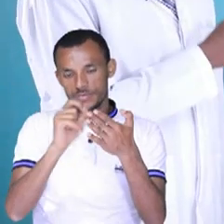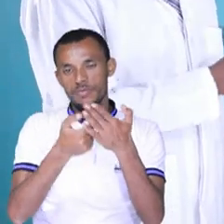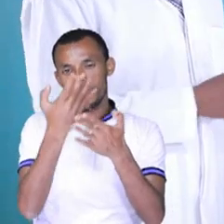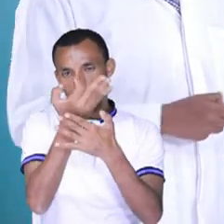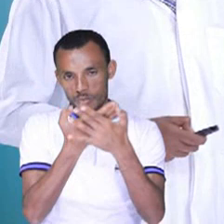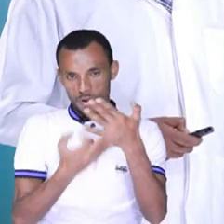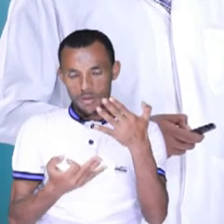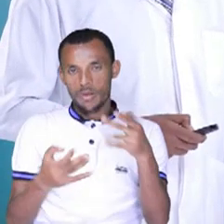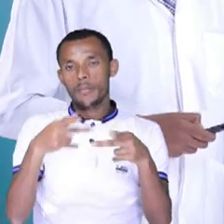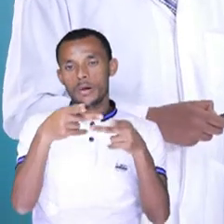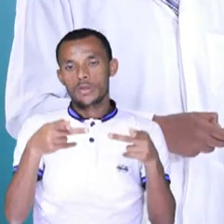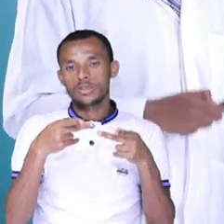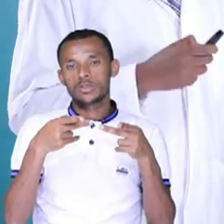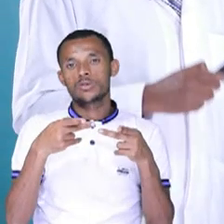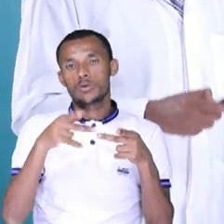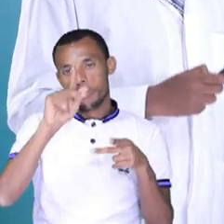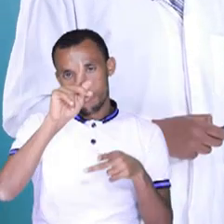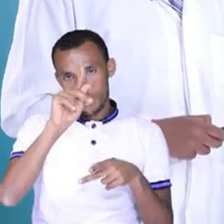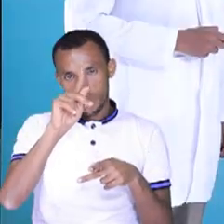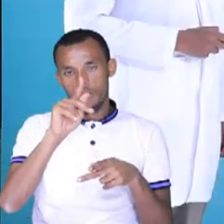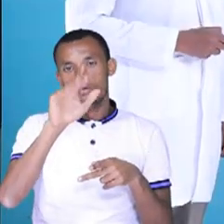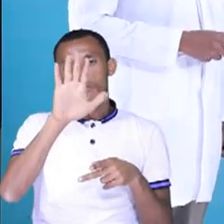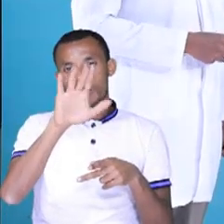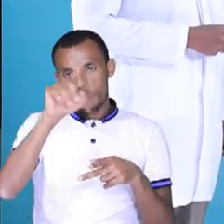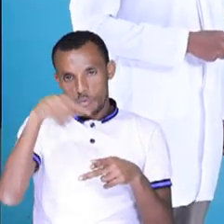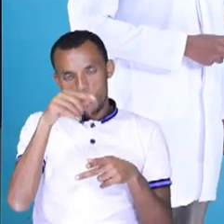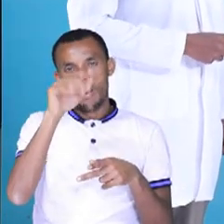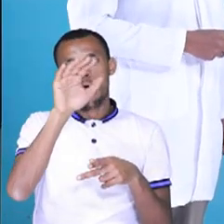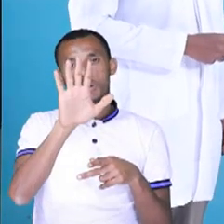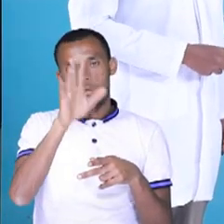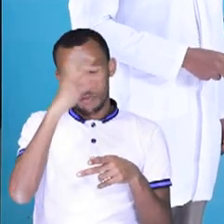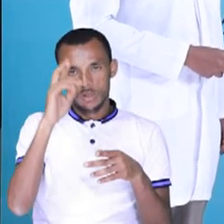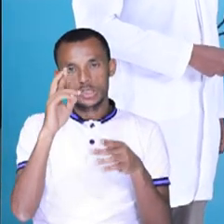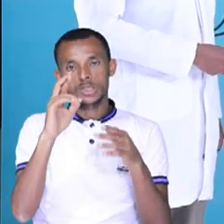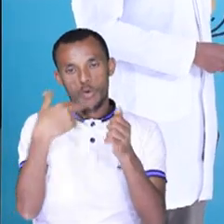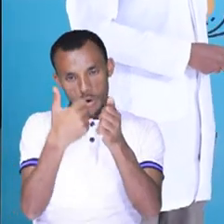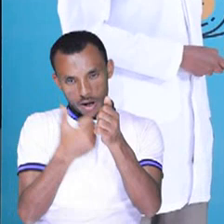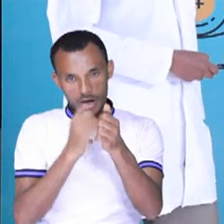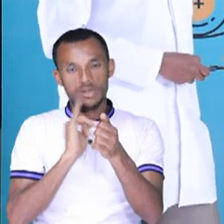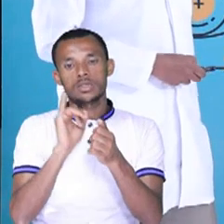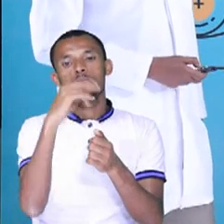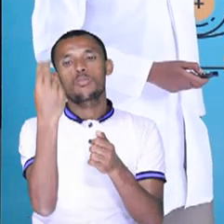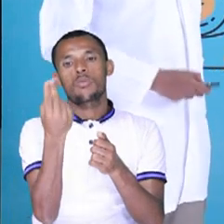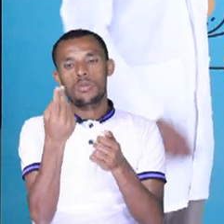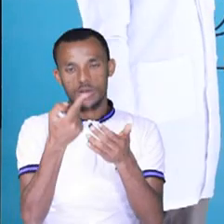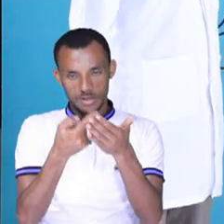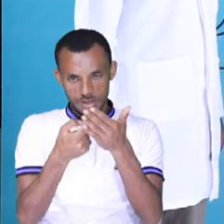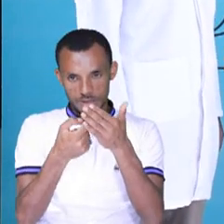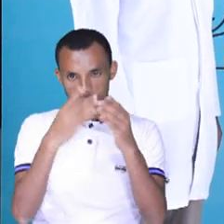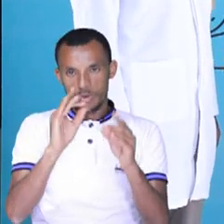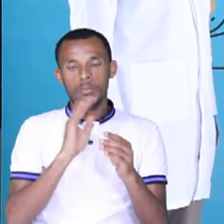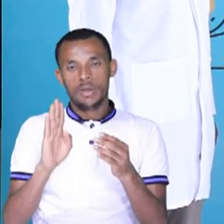formula permutation of 5, 5, because order is important. So this could